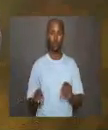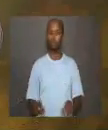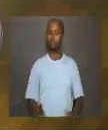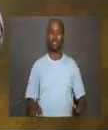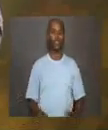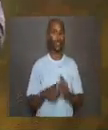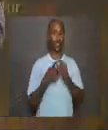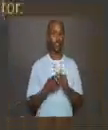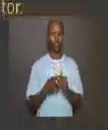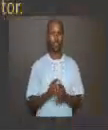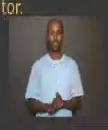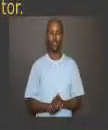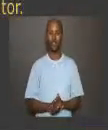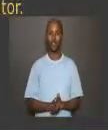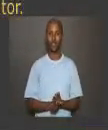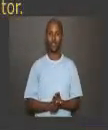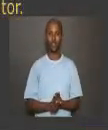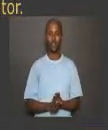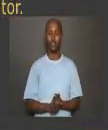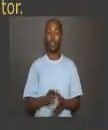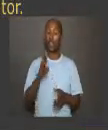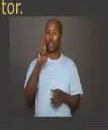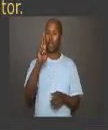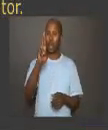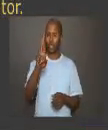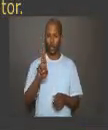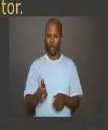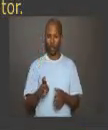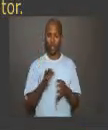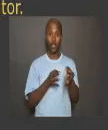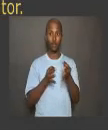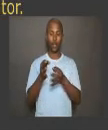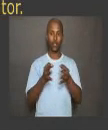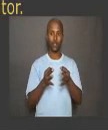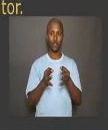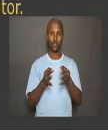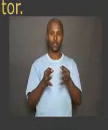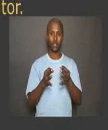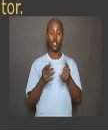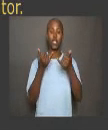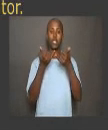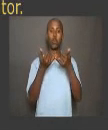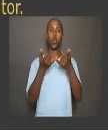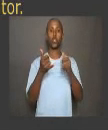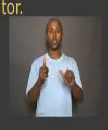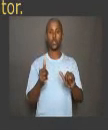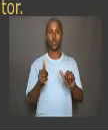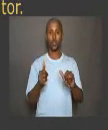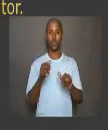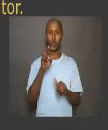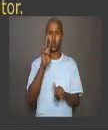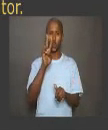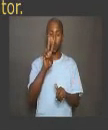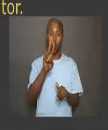get started. A rational expression is the quotient of